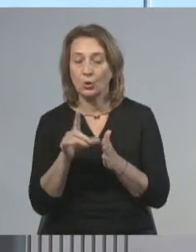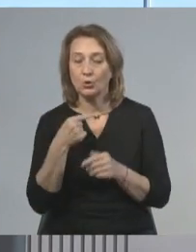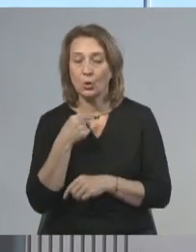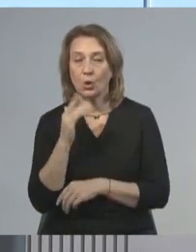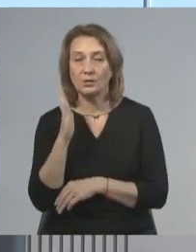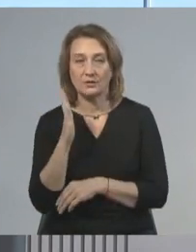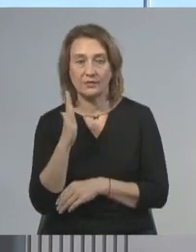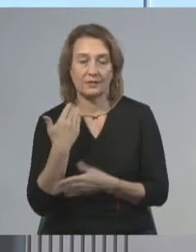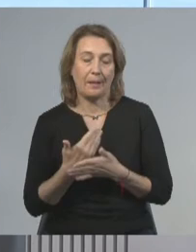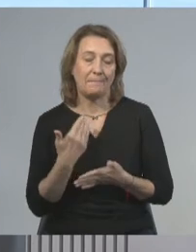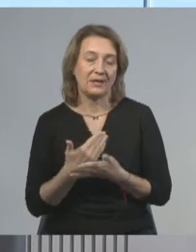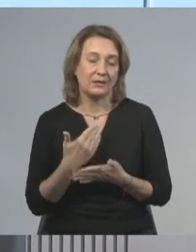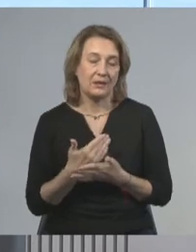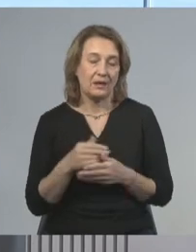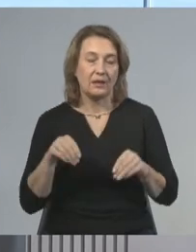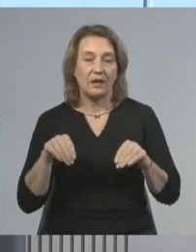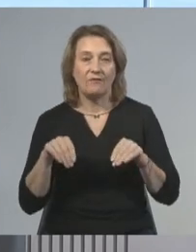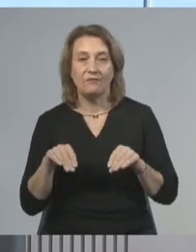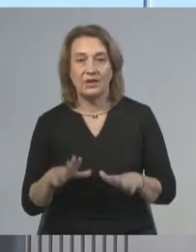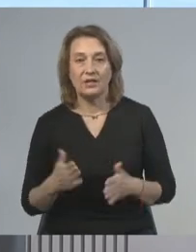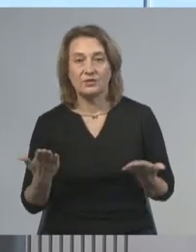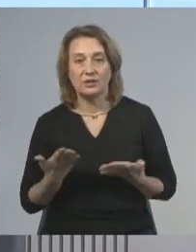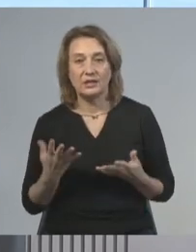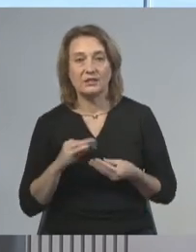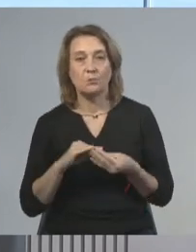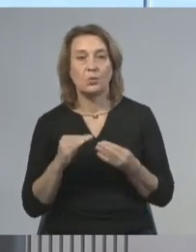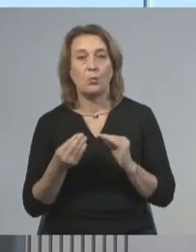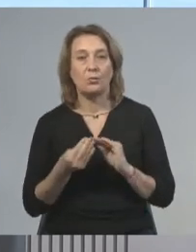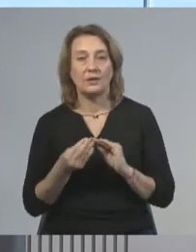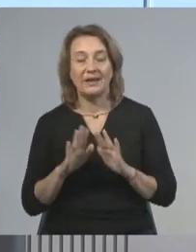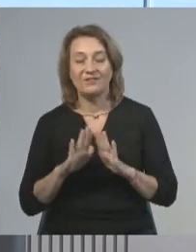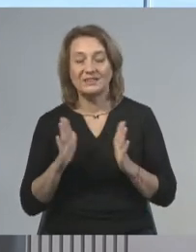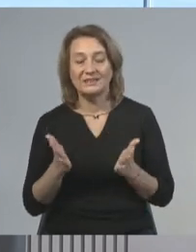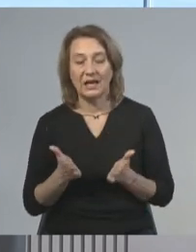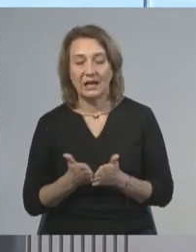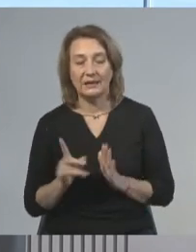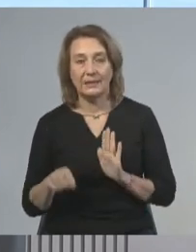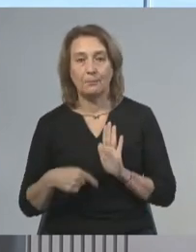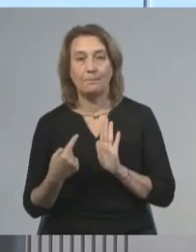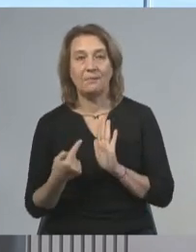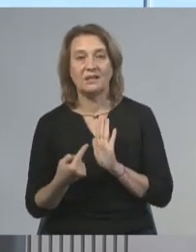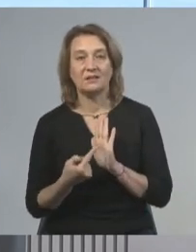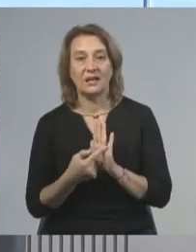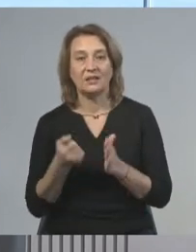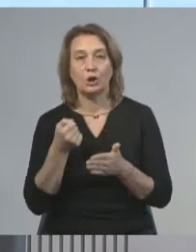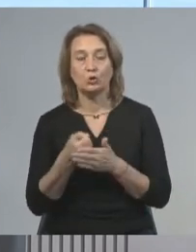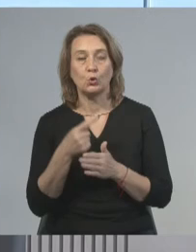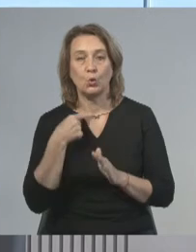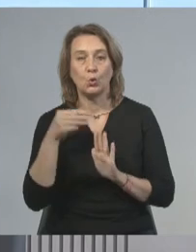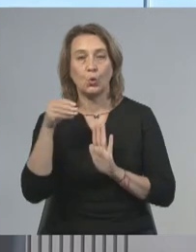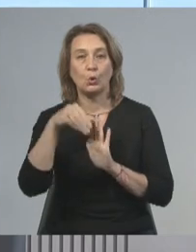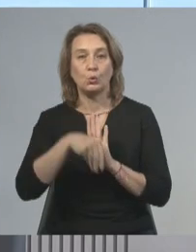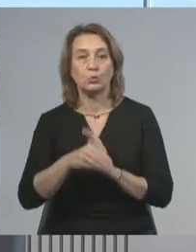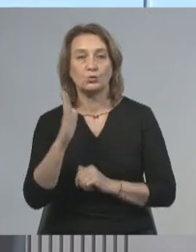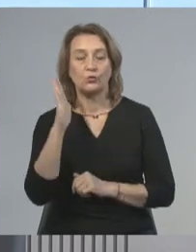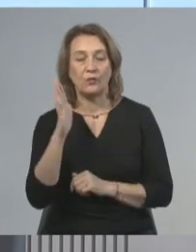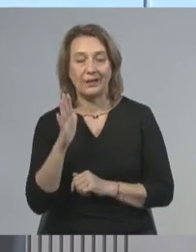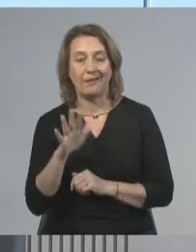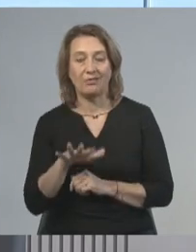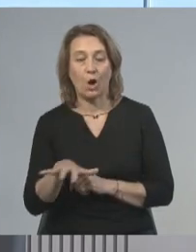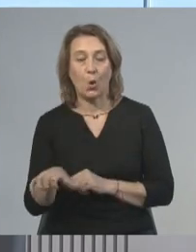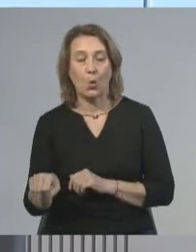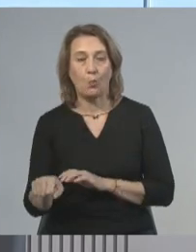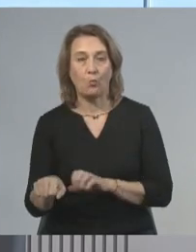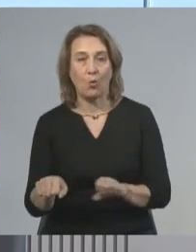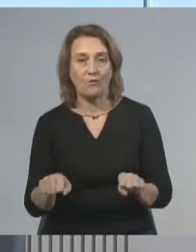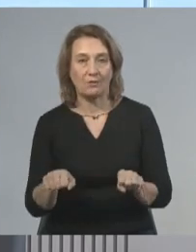voting as one of the ways to solve these problems so and there is a question